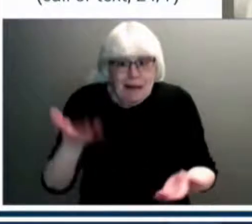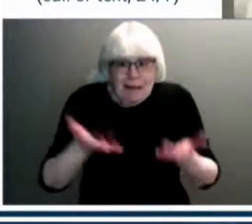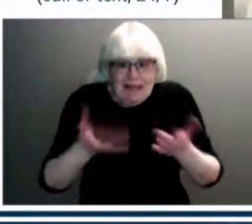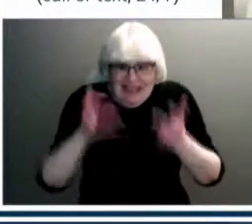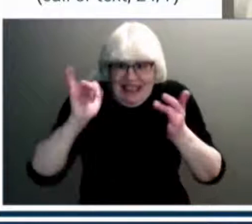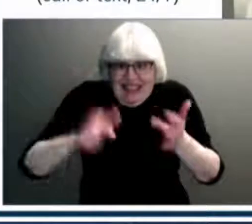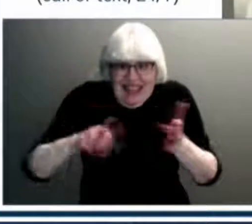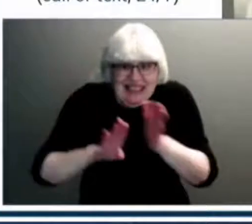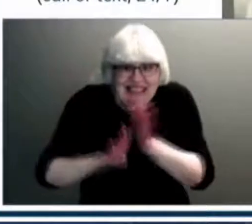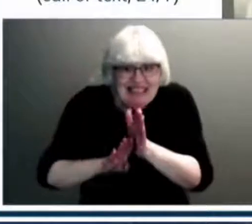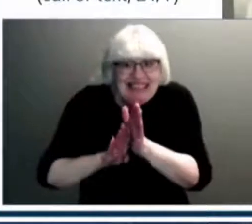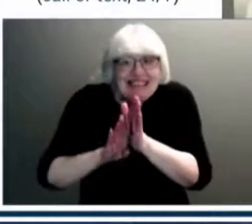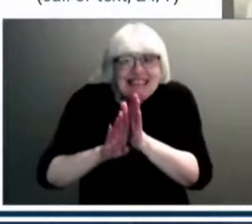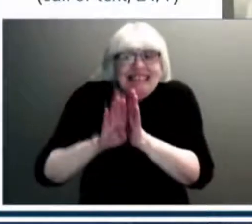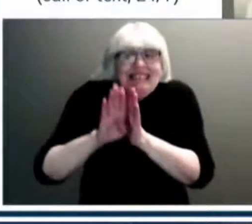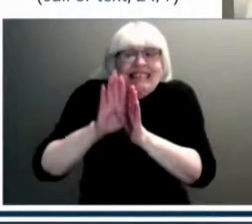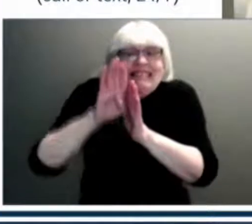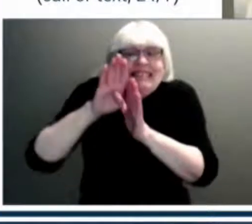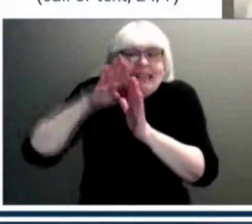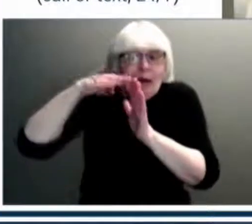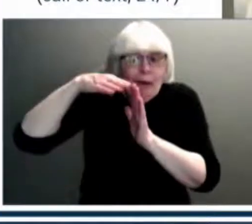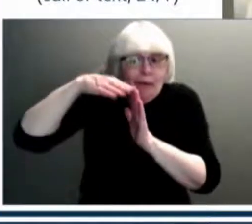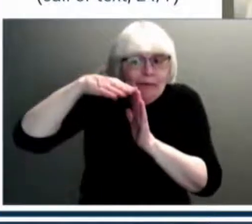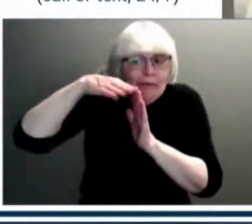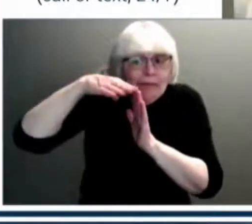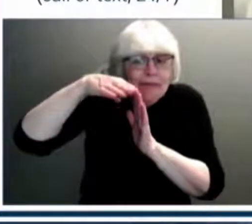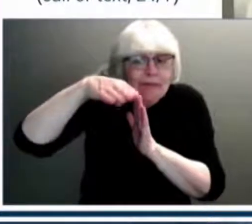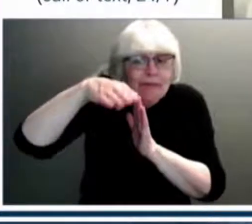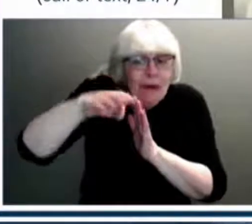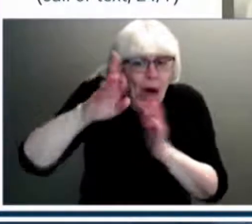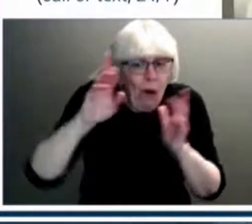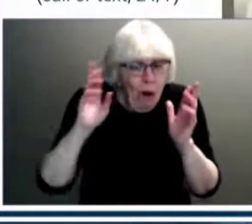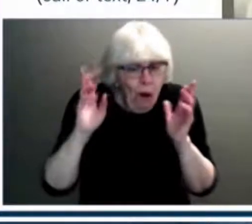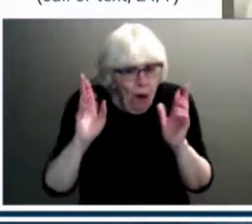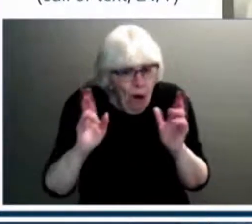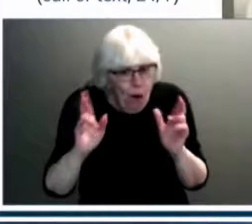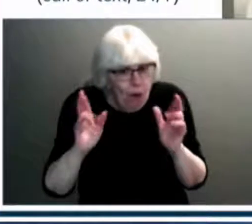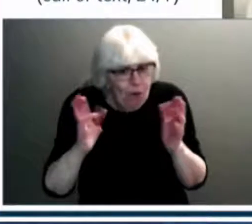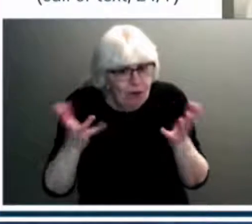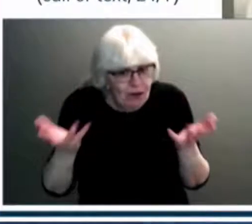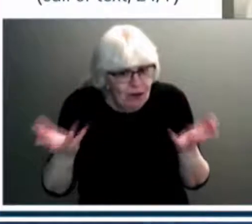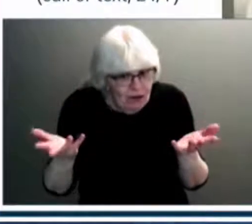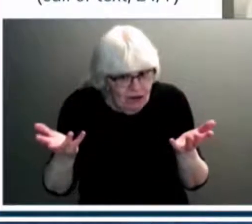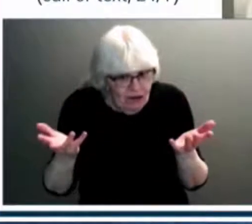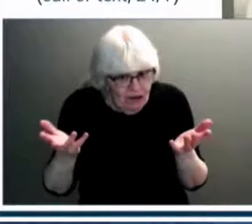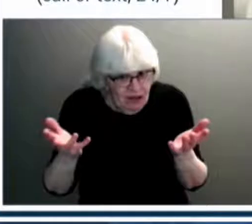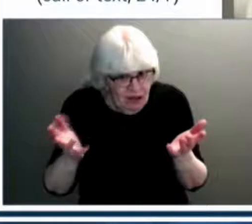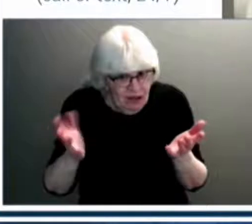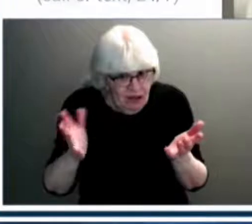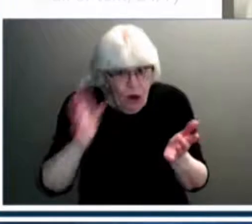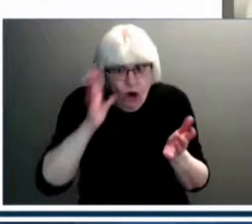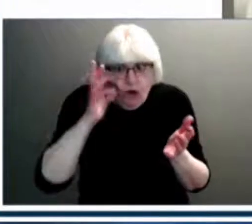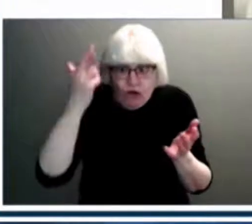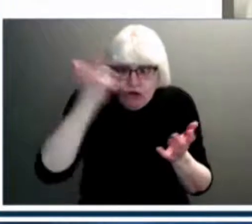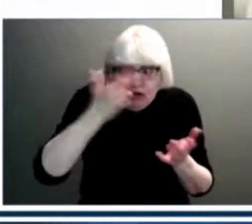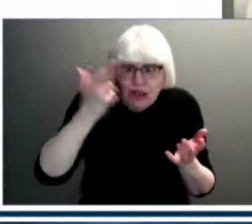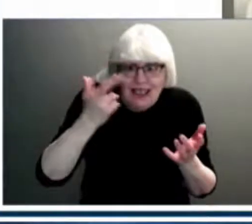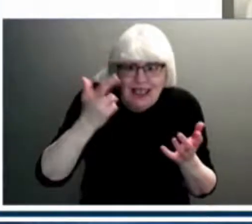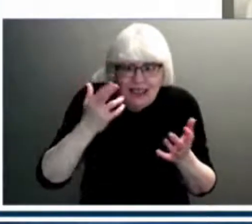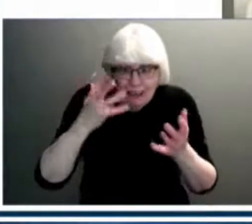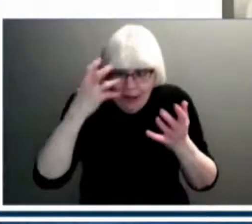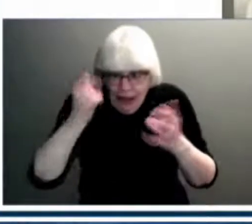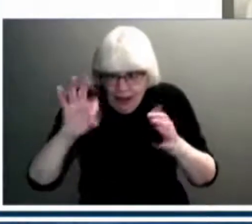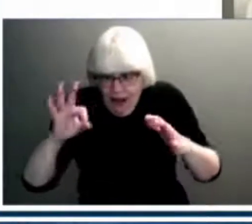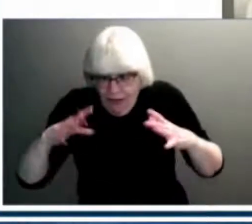But obviously something has changed since then. I wonder what it is. Is it the holiday season? Are we finally starting to see the numbers or the spread kick in because